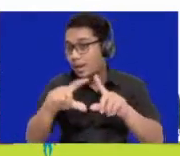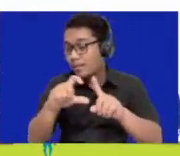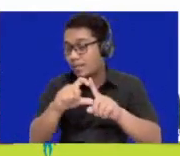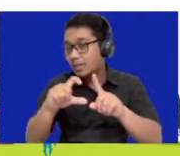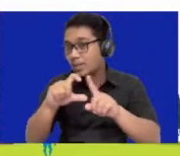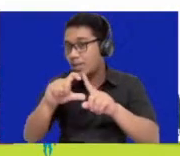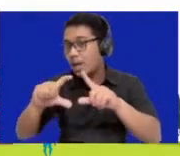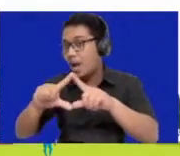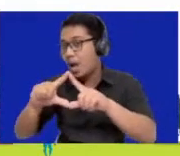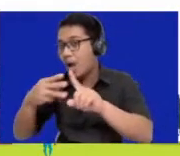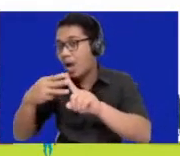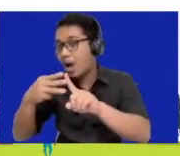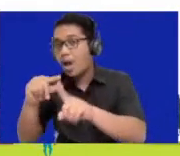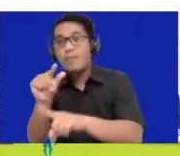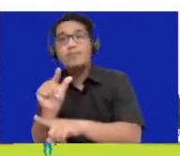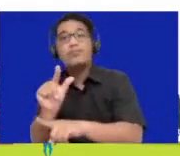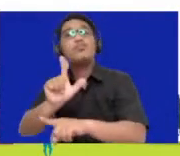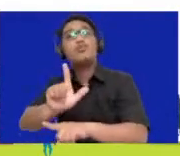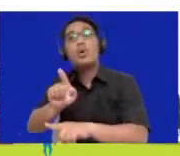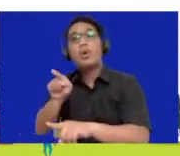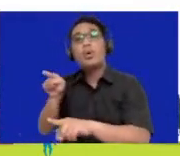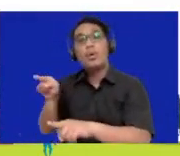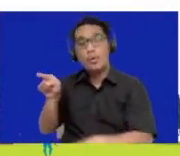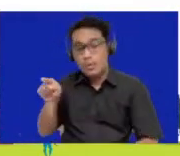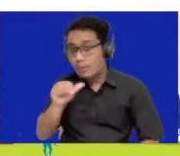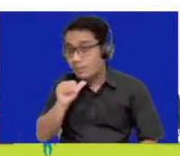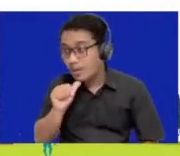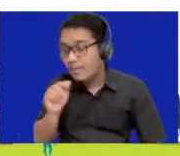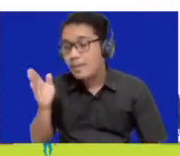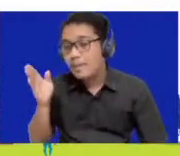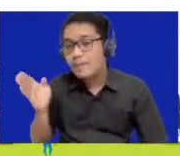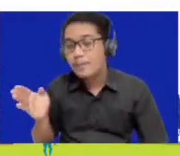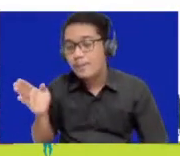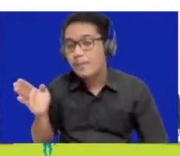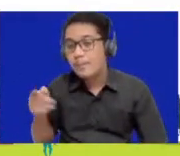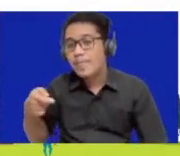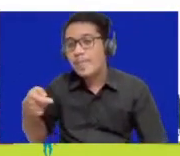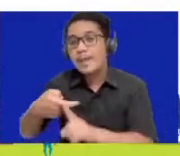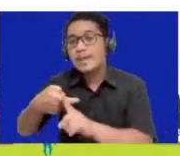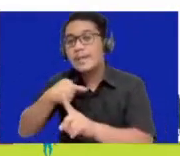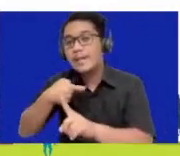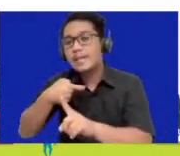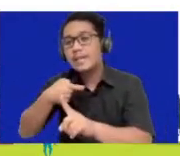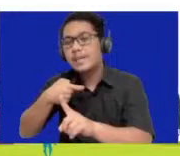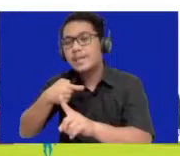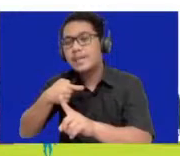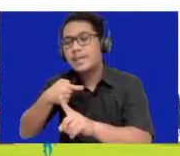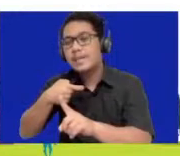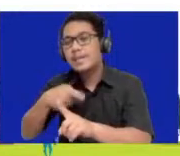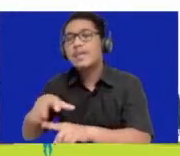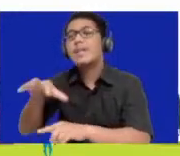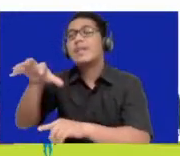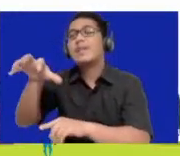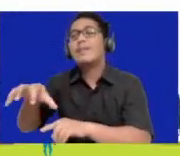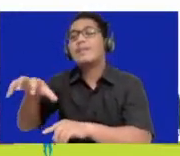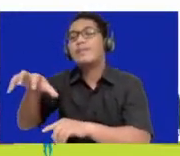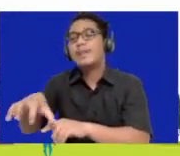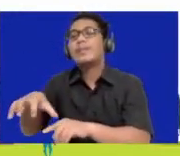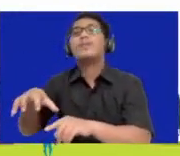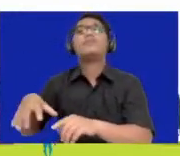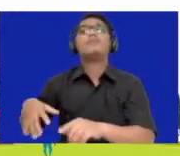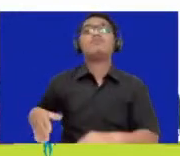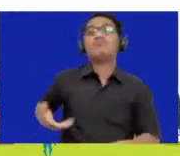in Kurigram. Kurigram is a district in northern Bangladesh along the border with India.